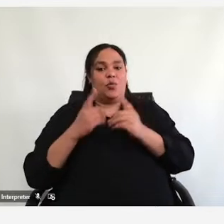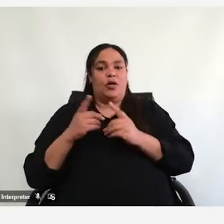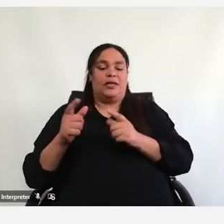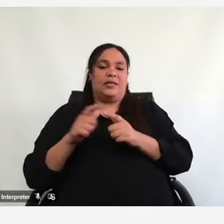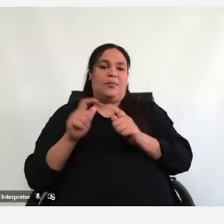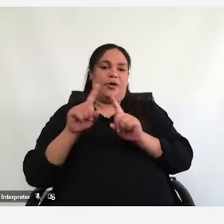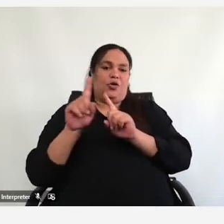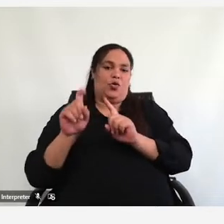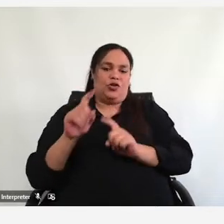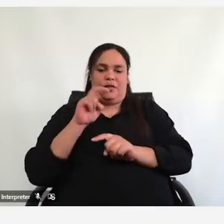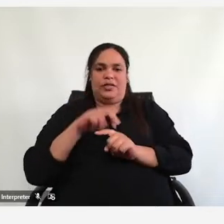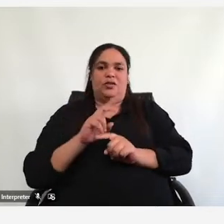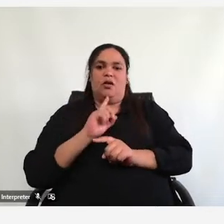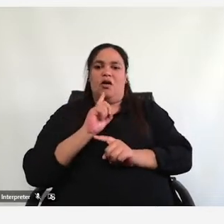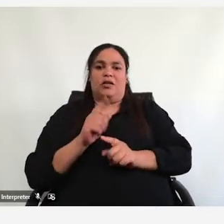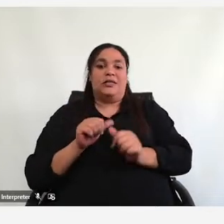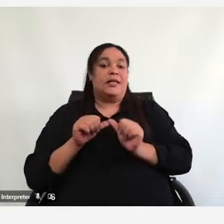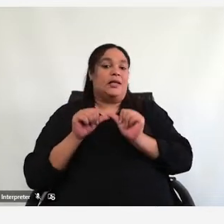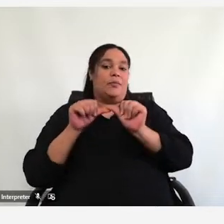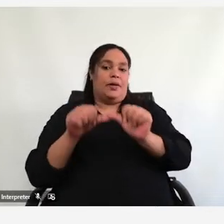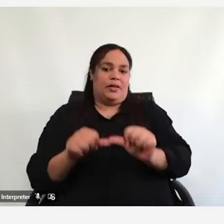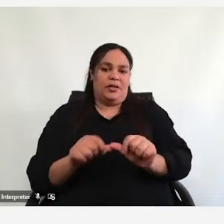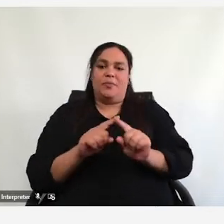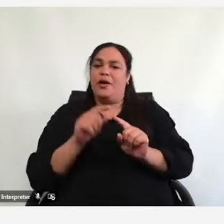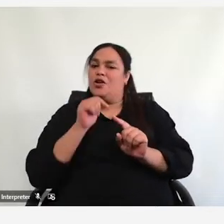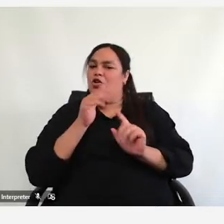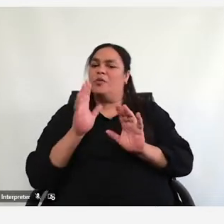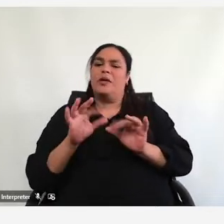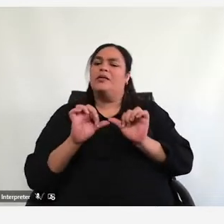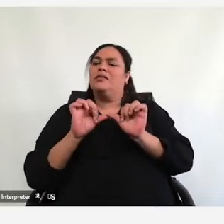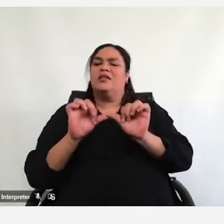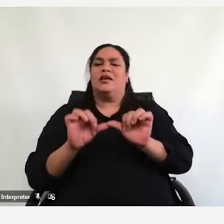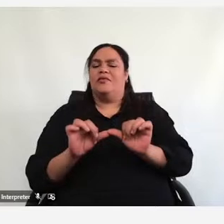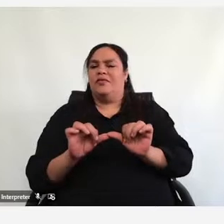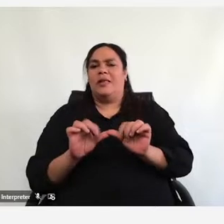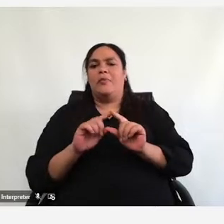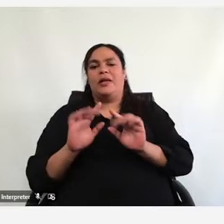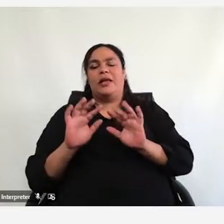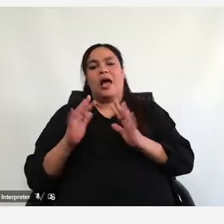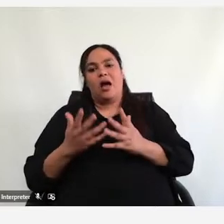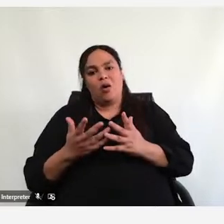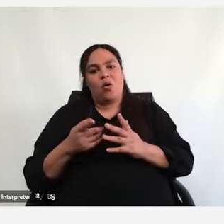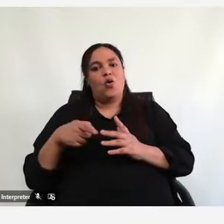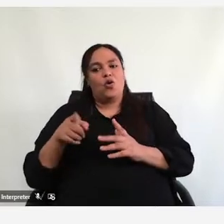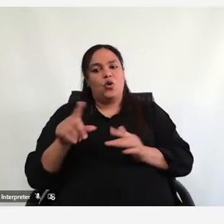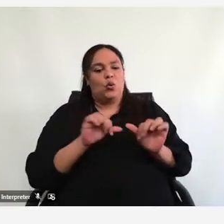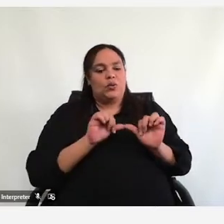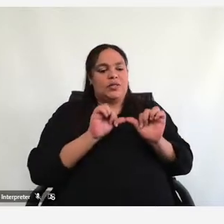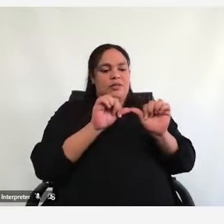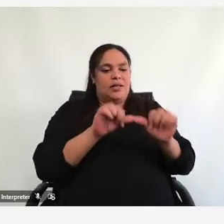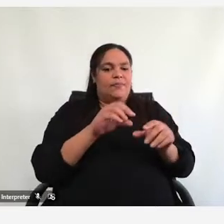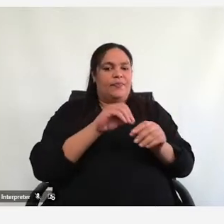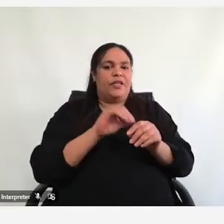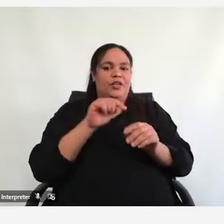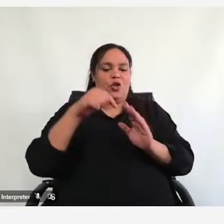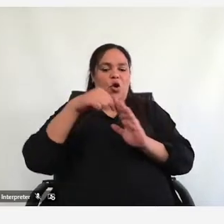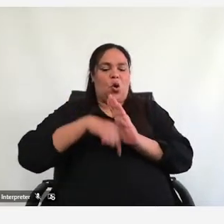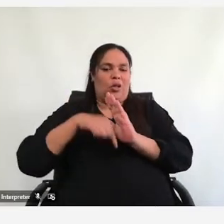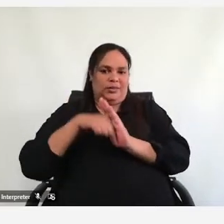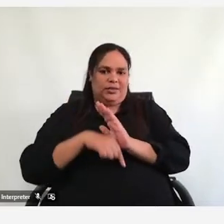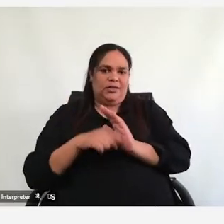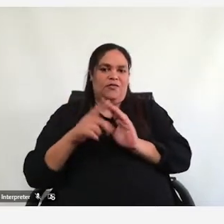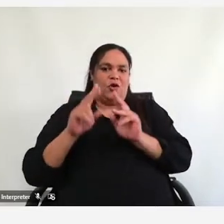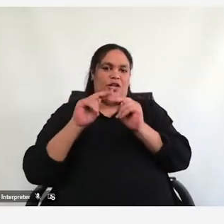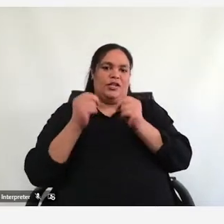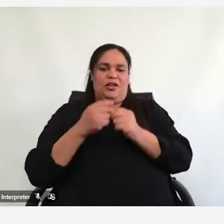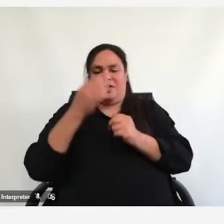big question that needs to be answered, sustainability. But not just that, sustainability is how you are sustainability in the context of the